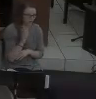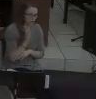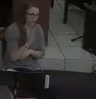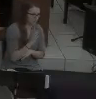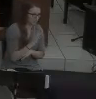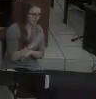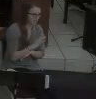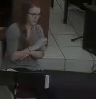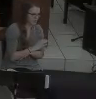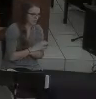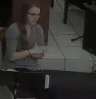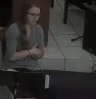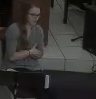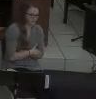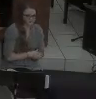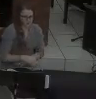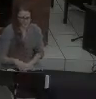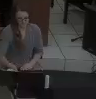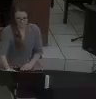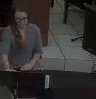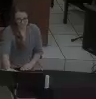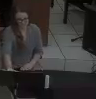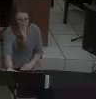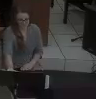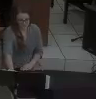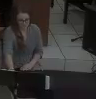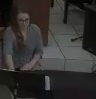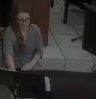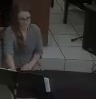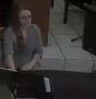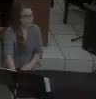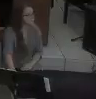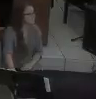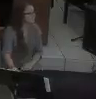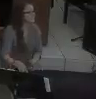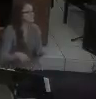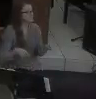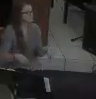Savior all the day long. Blessed